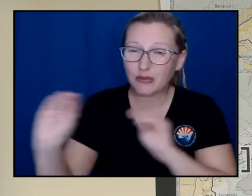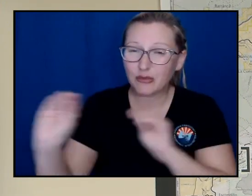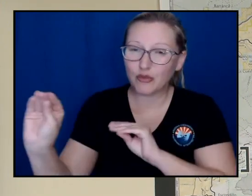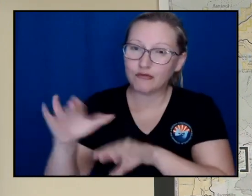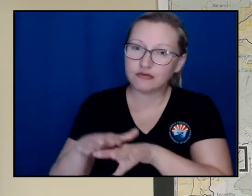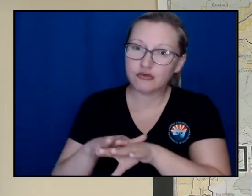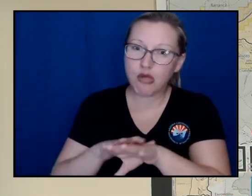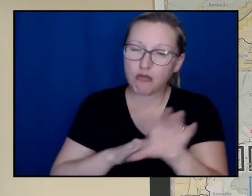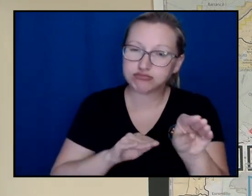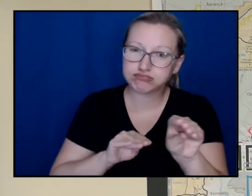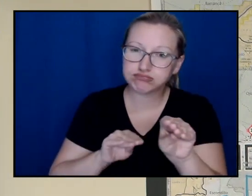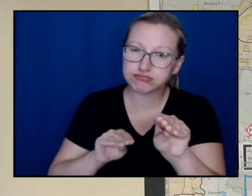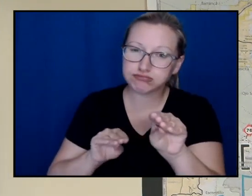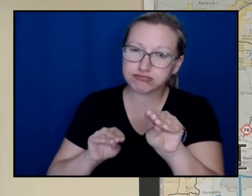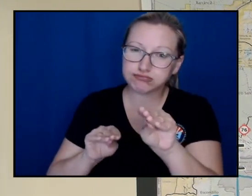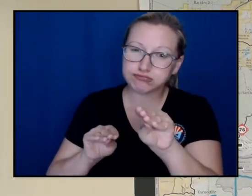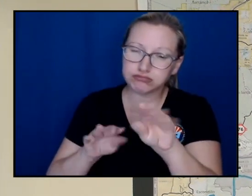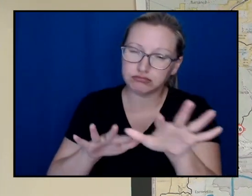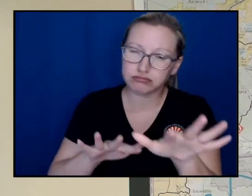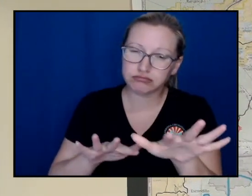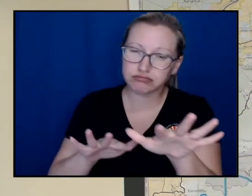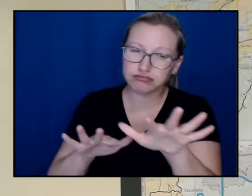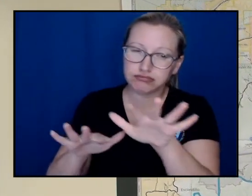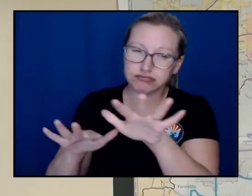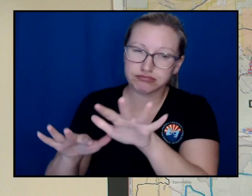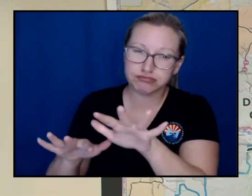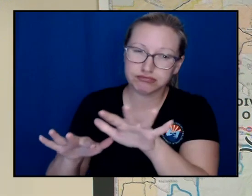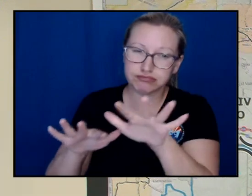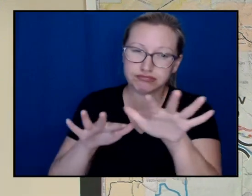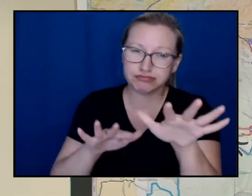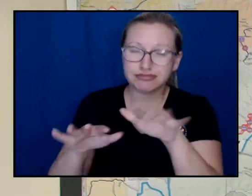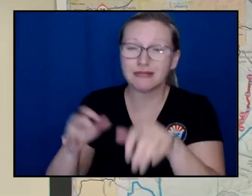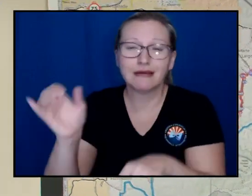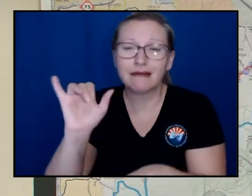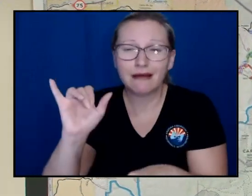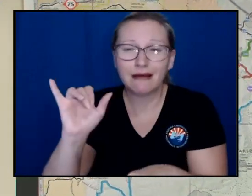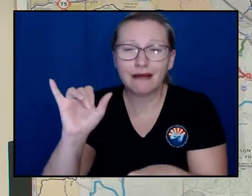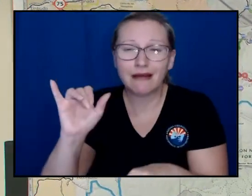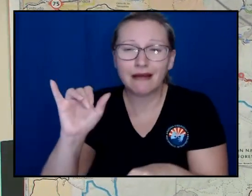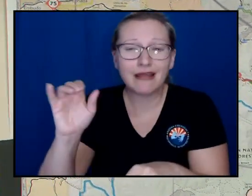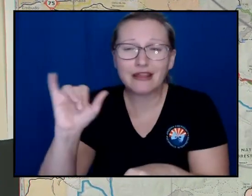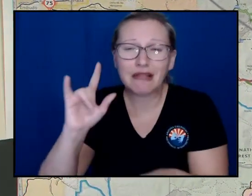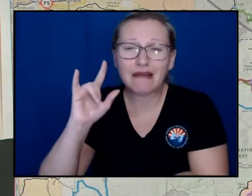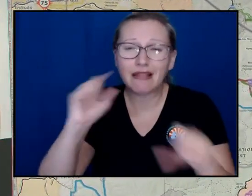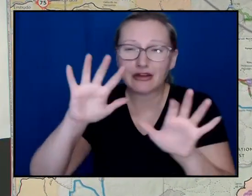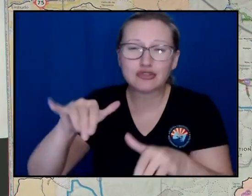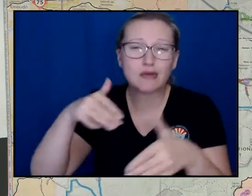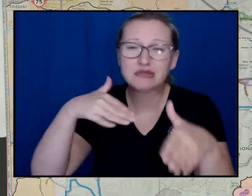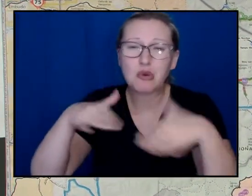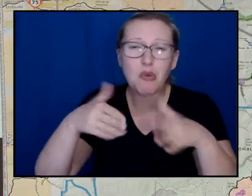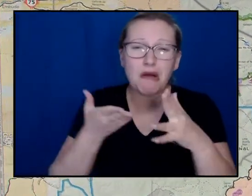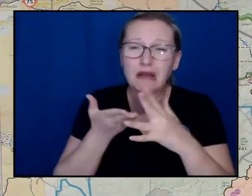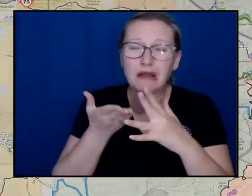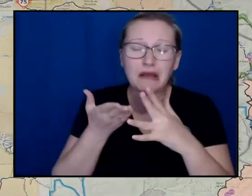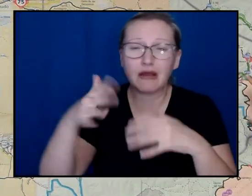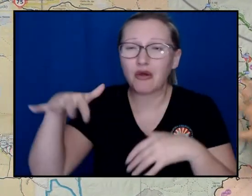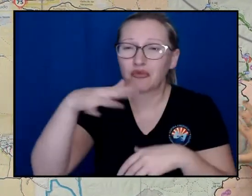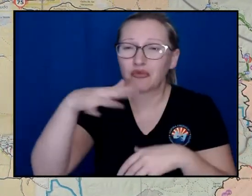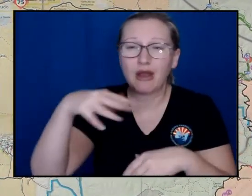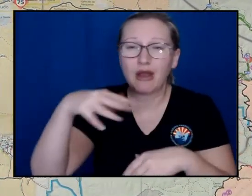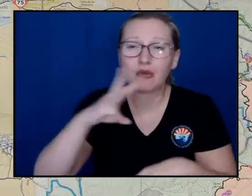They're literally like storms walking through Walmart. They don't know what they need. They don't know where they're going. They're just kind